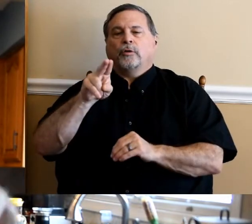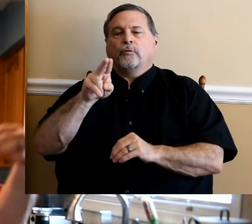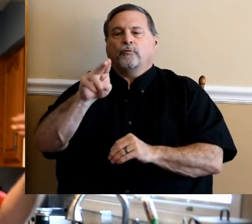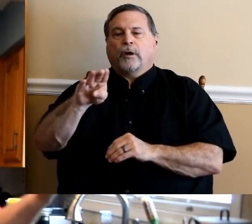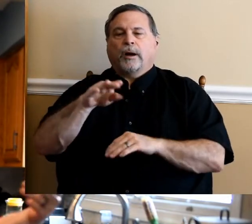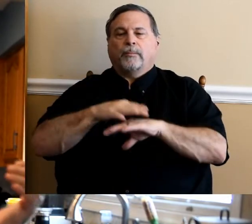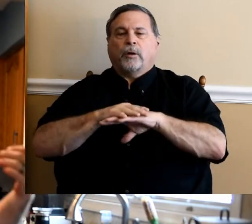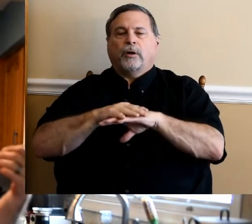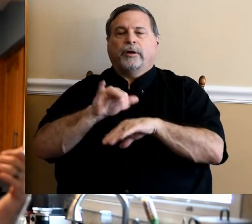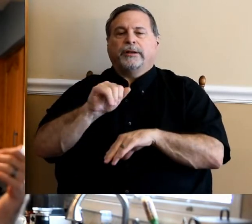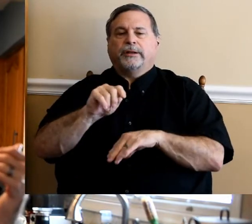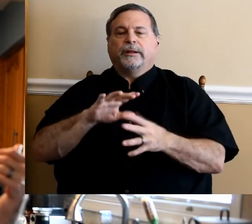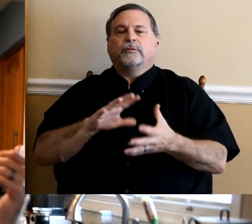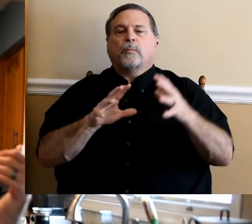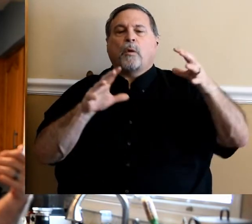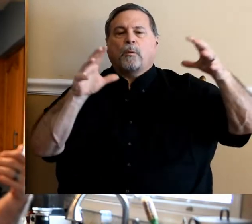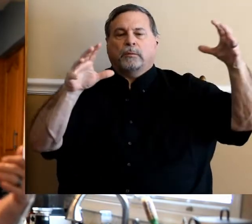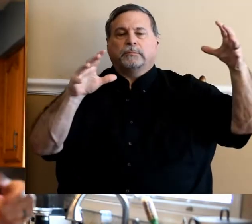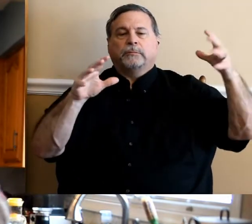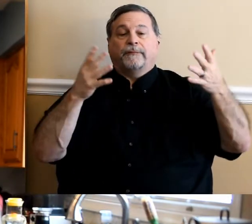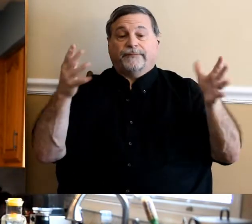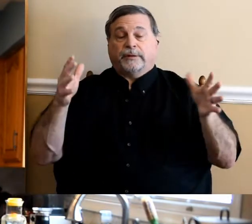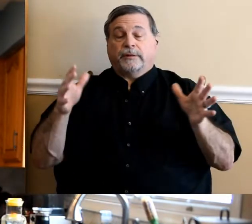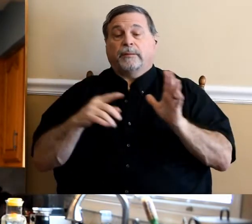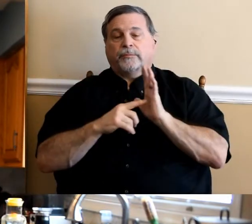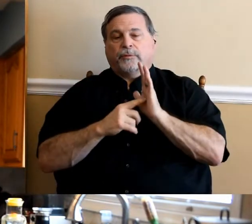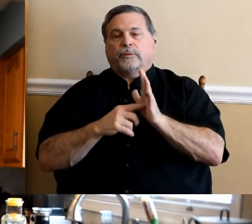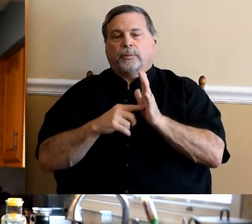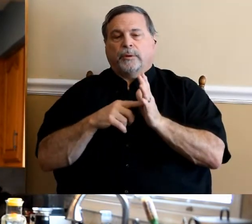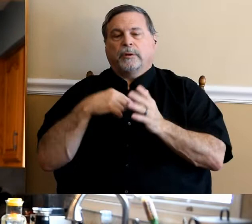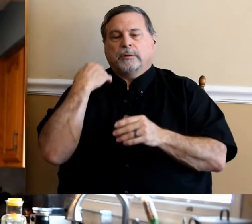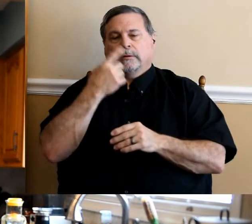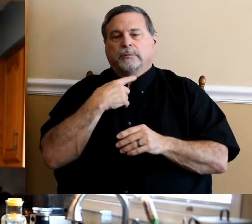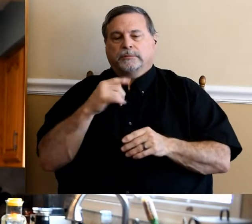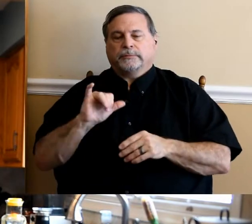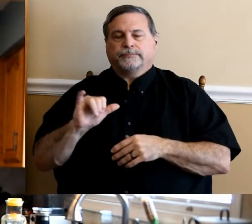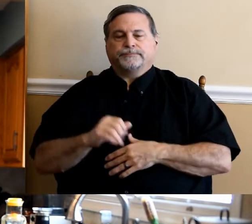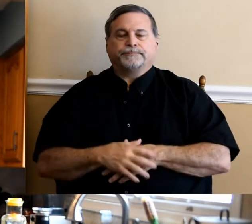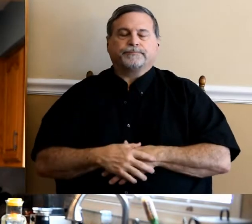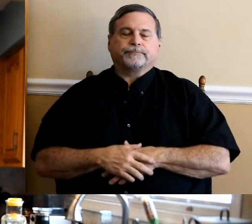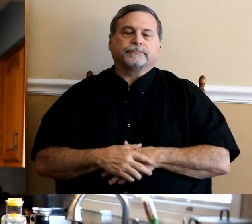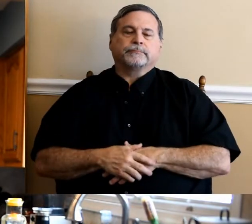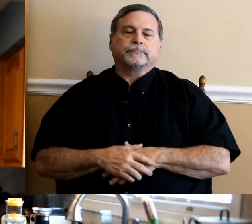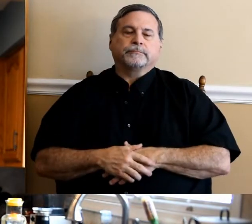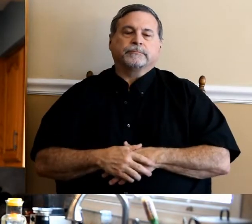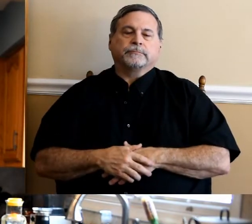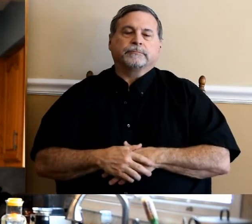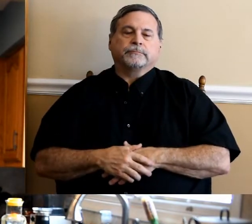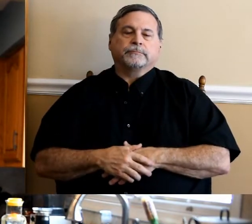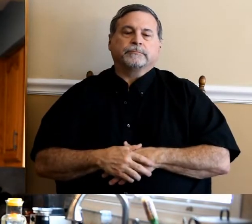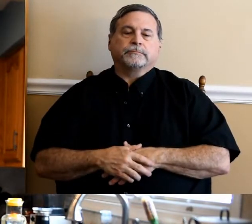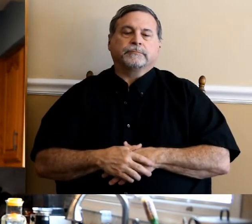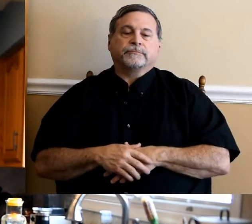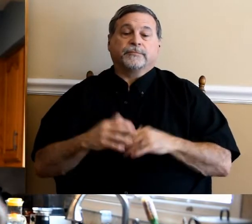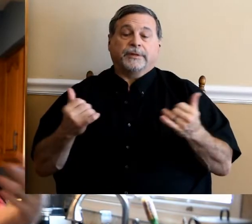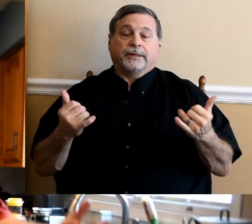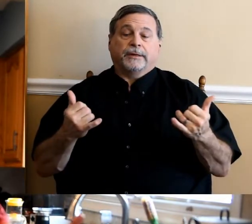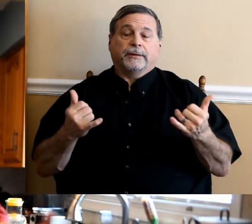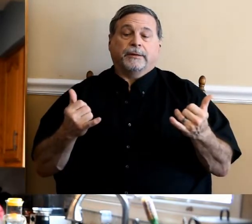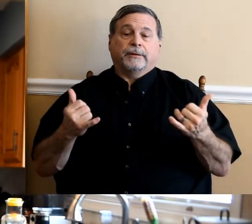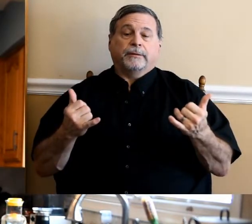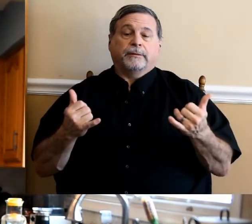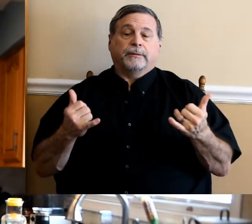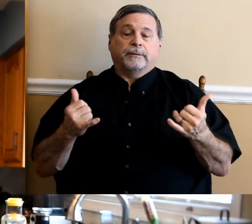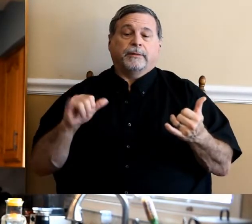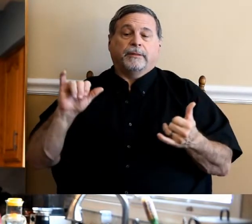rub on it and we'll put it in the smoker. When we're done with all this, I'm going to show you what the pastrami looks like when it's cooked. But for